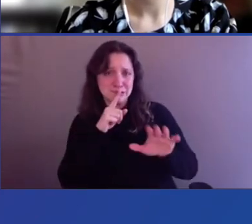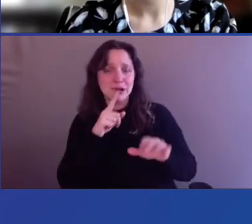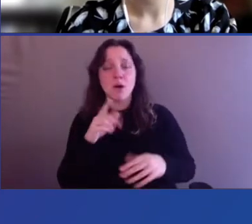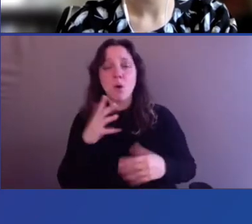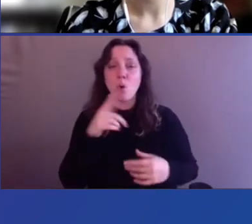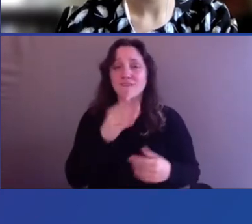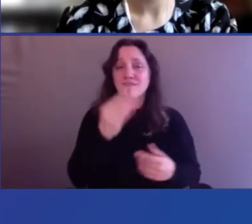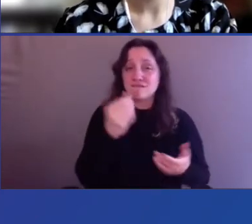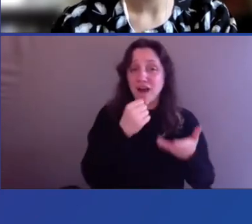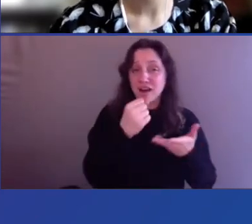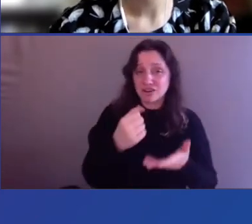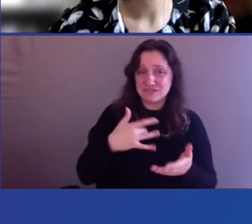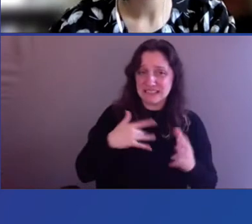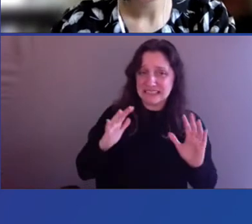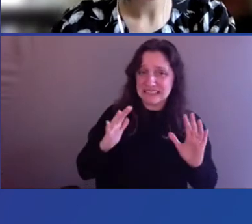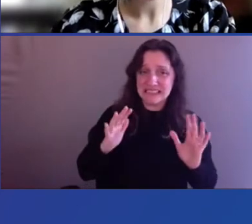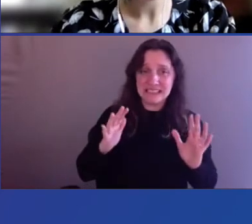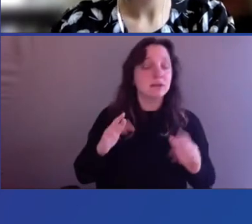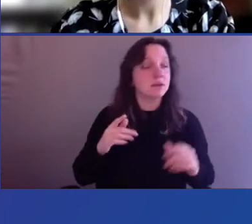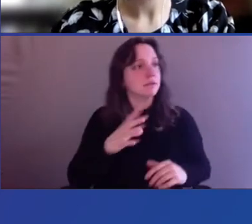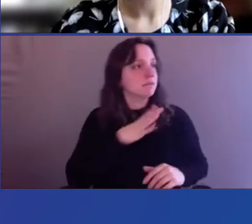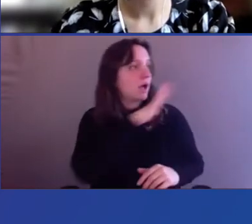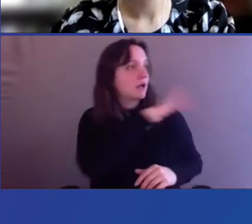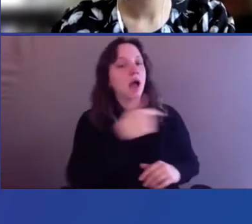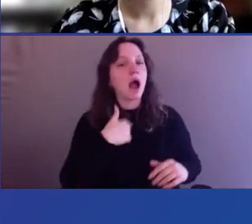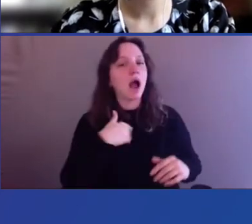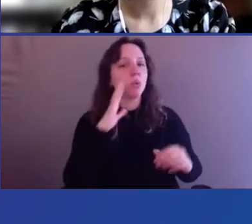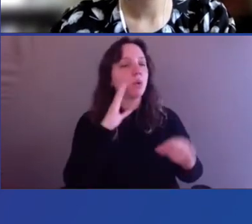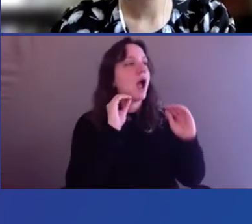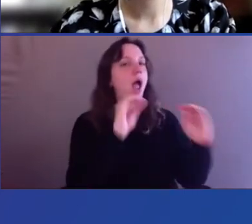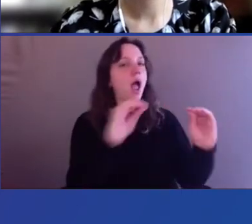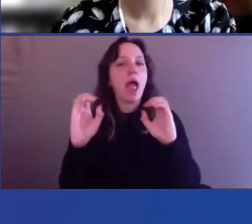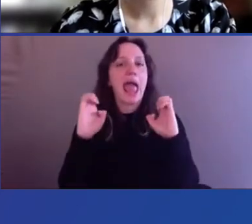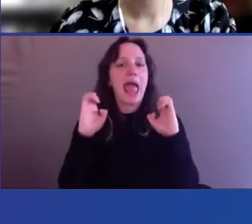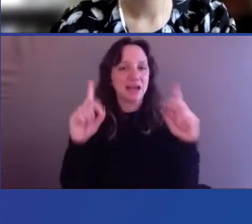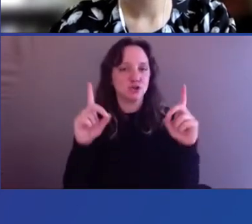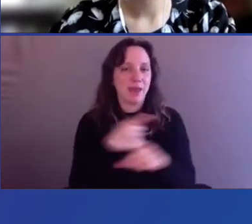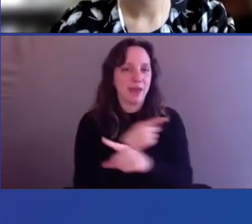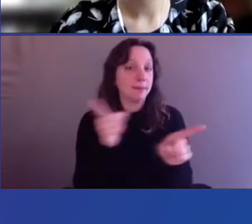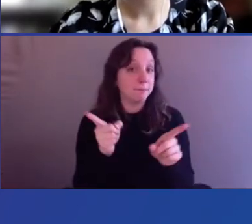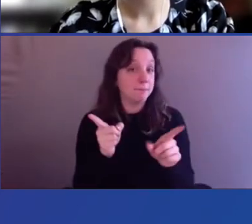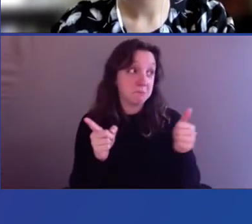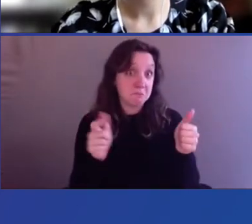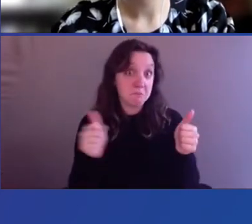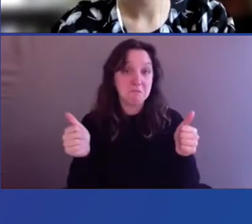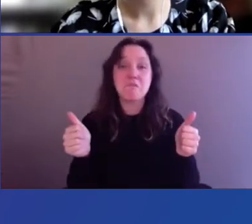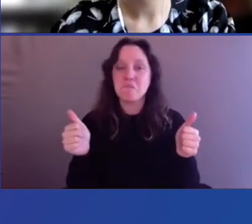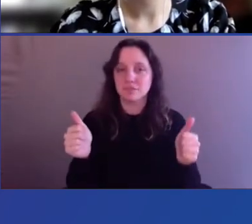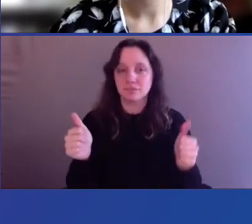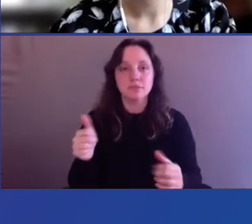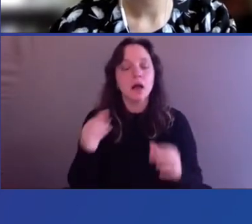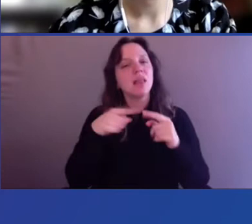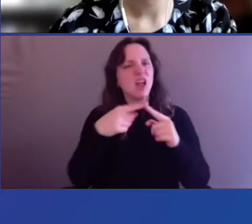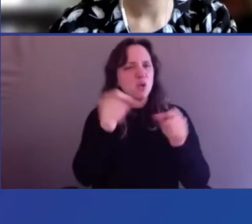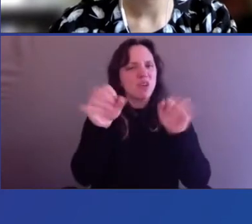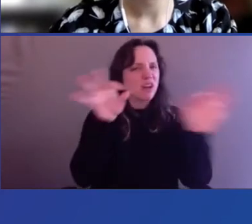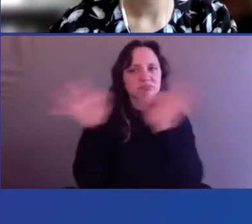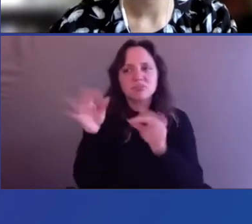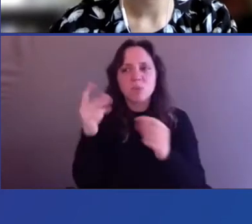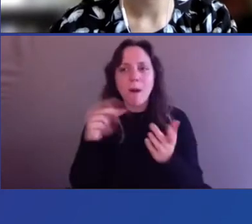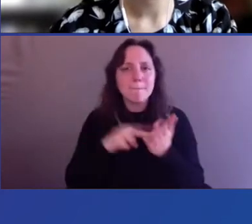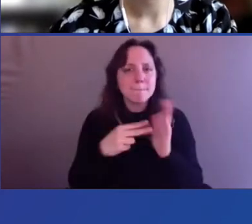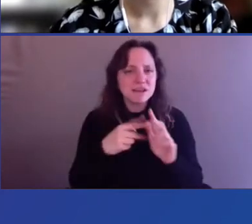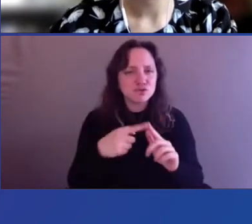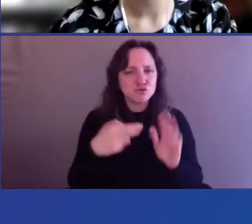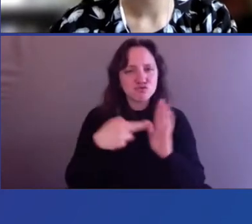Talk about education, talk about advocacy, talk about, representing the community.